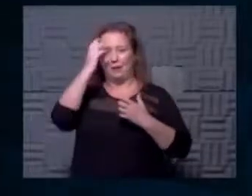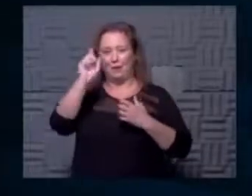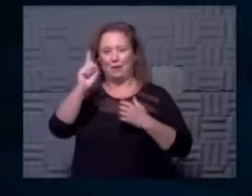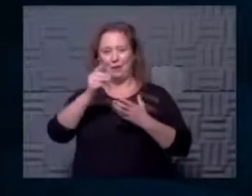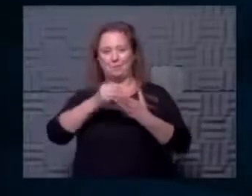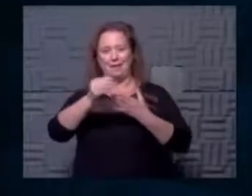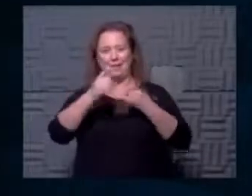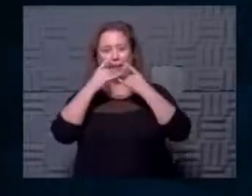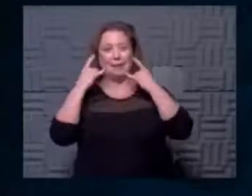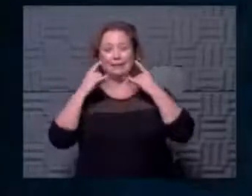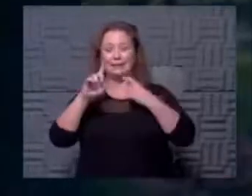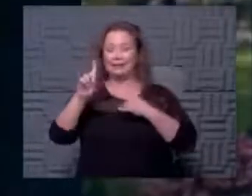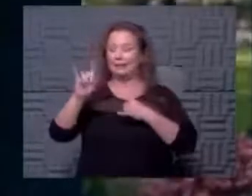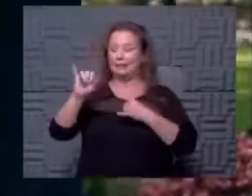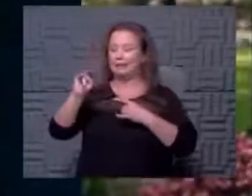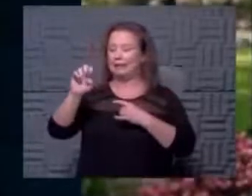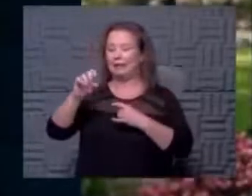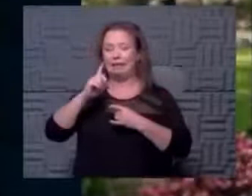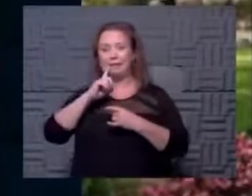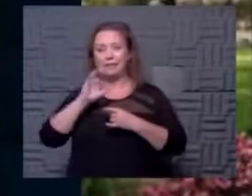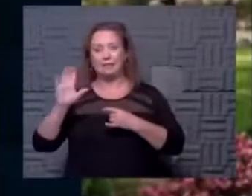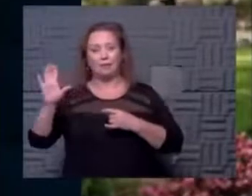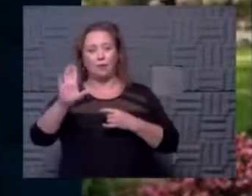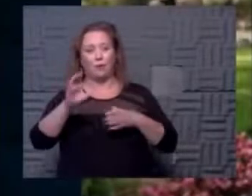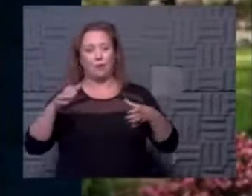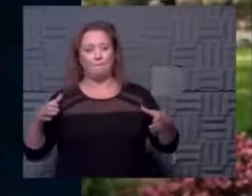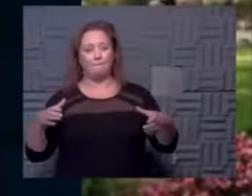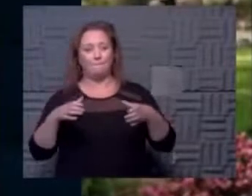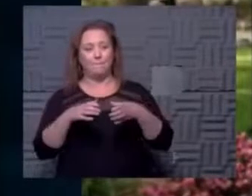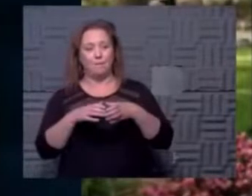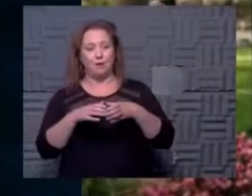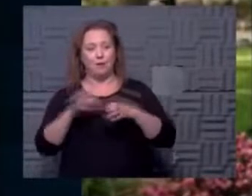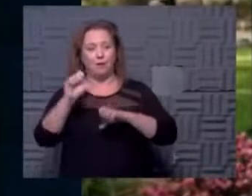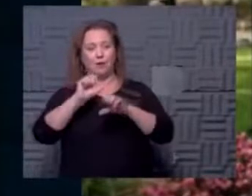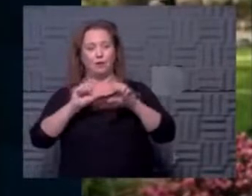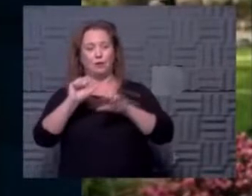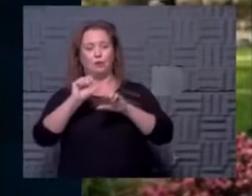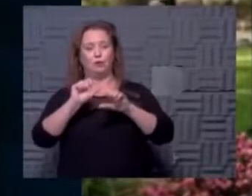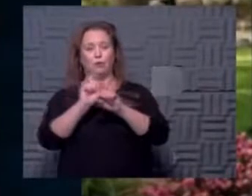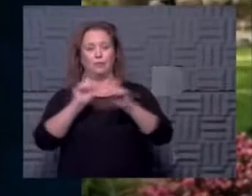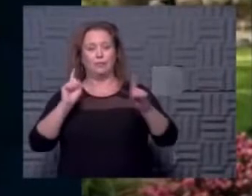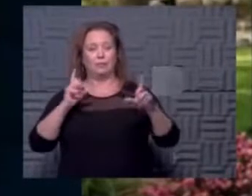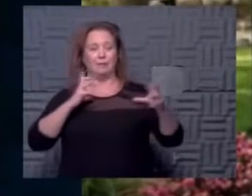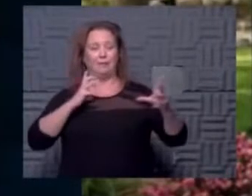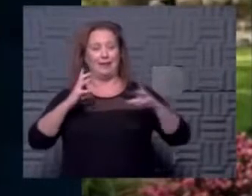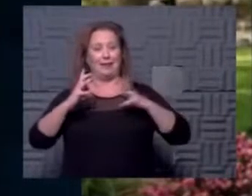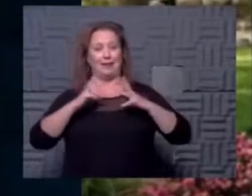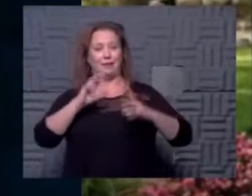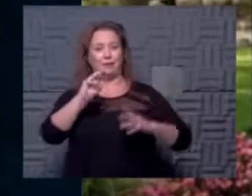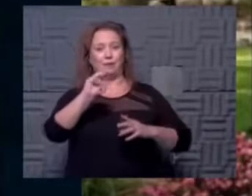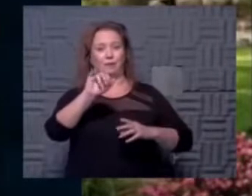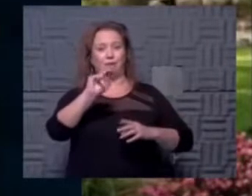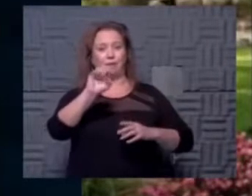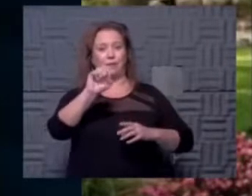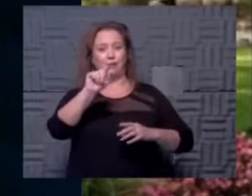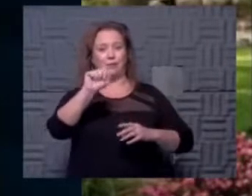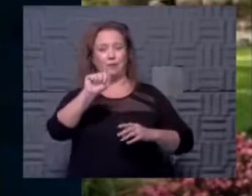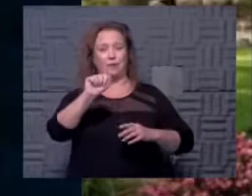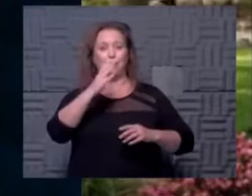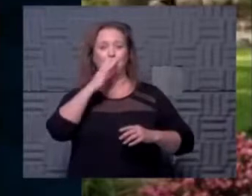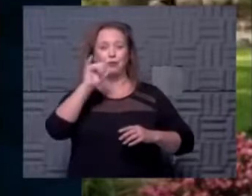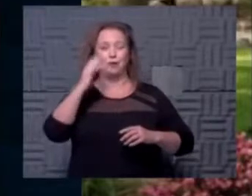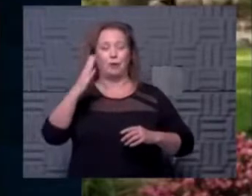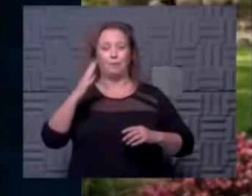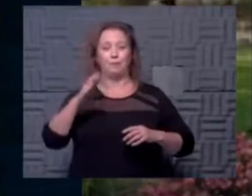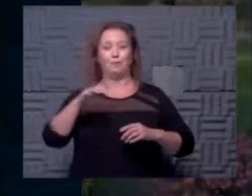that? Meow. And Diane says they took their bubble on a socially distanced vacation to Minnesota. It is a job well done. As